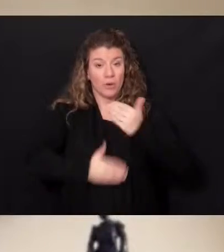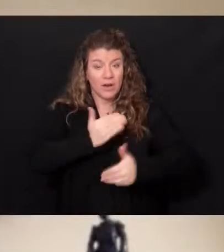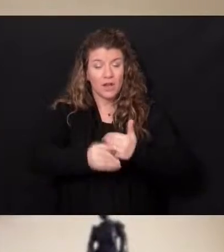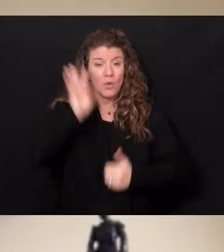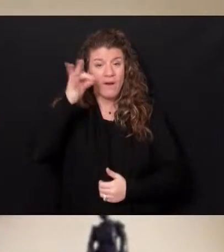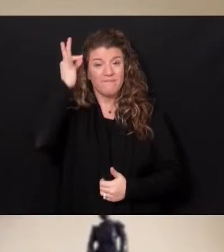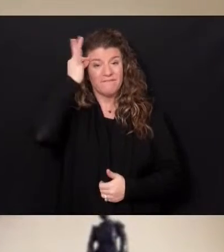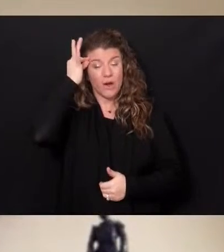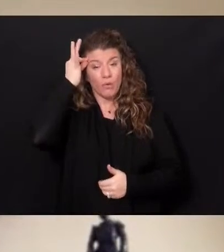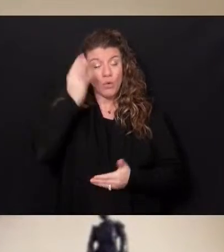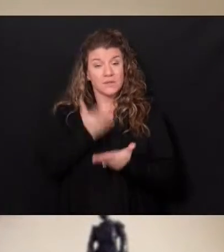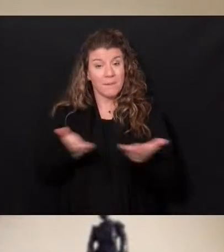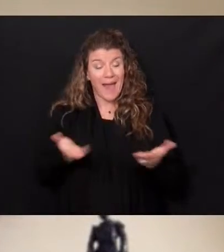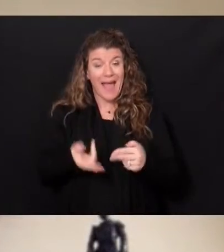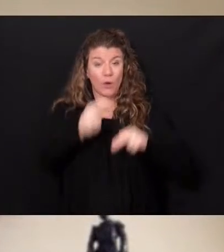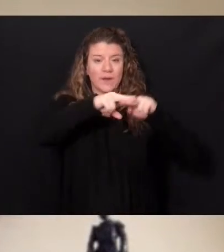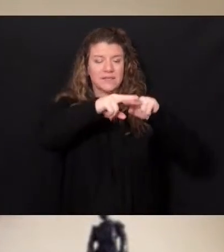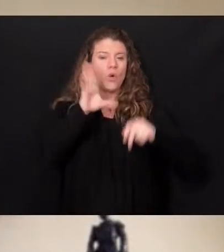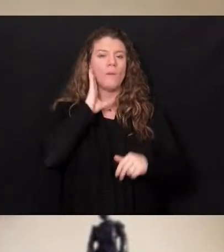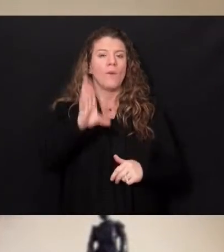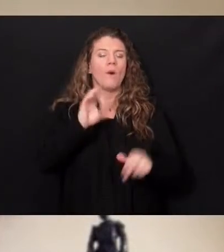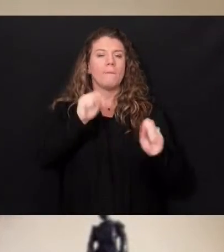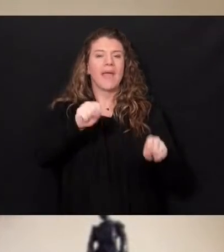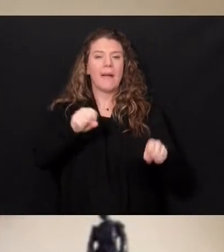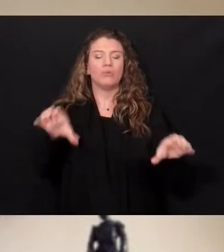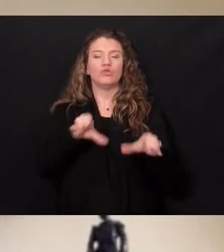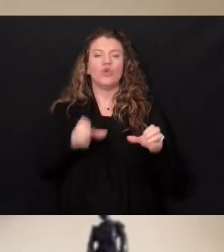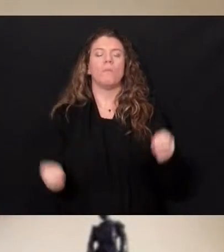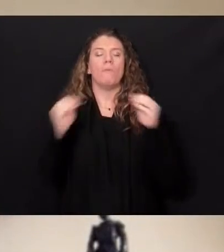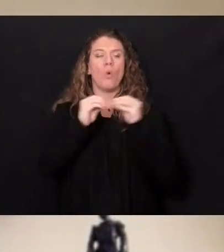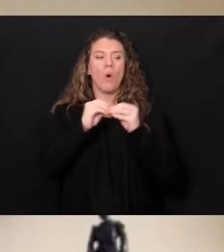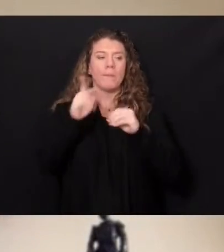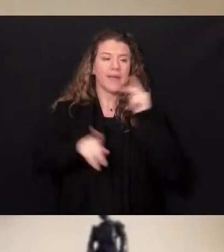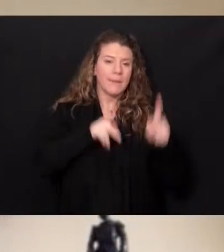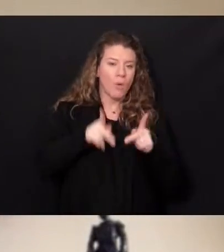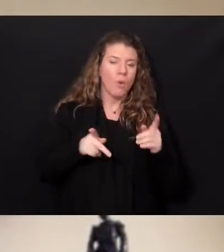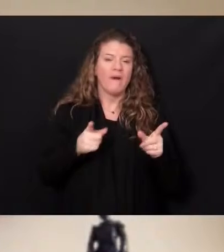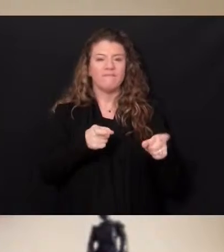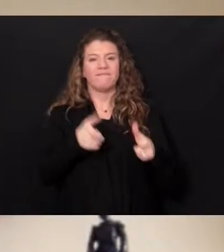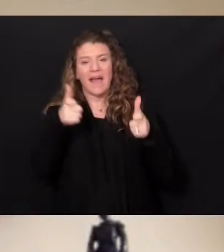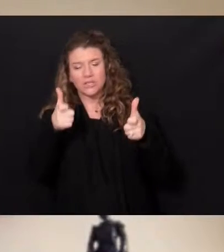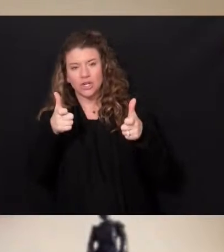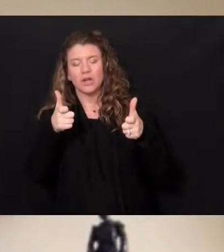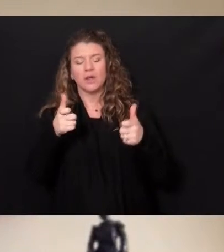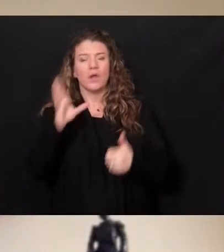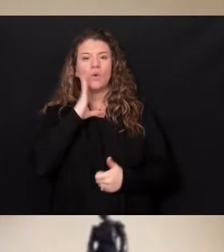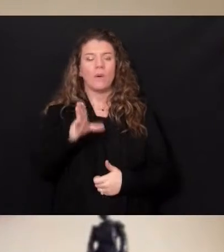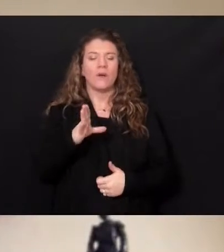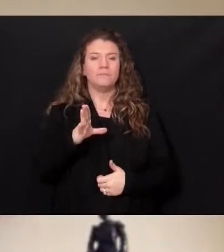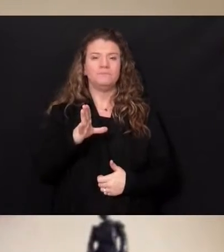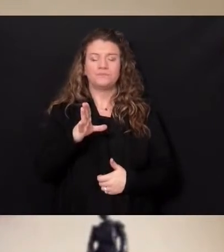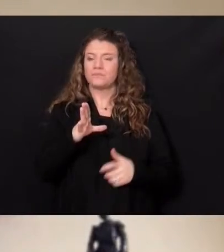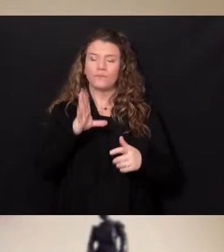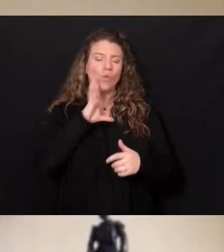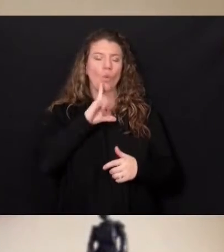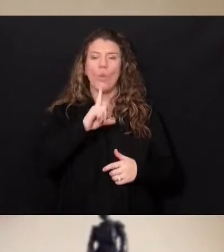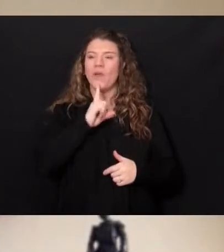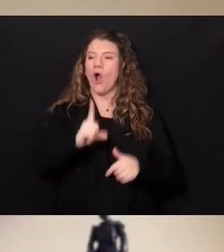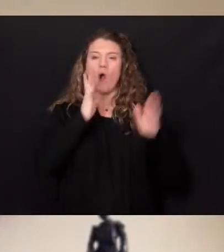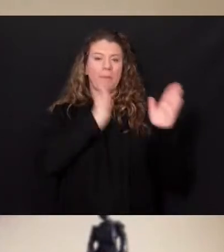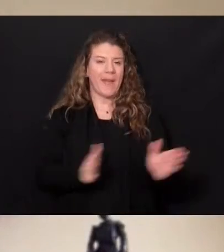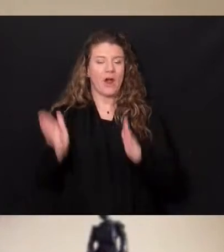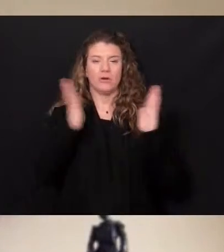supply increases, we'll be able to do more people more quickly, and we are prepared